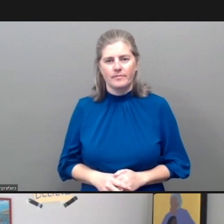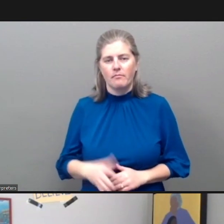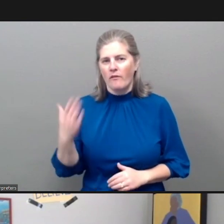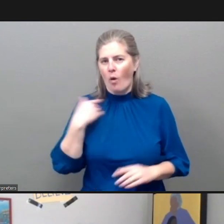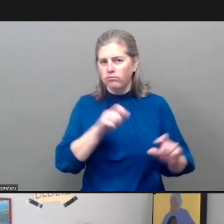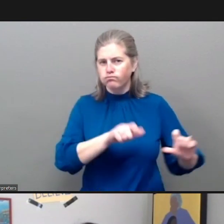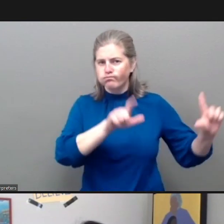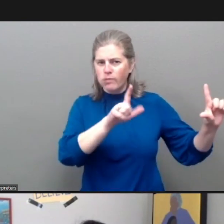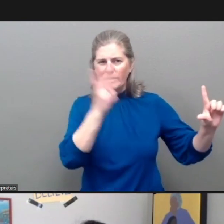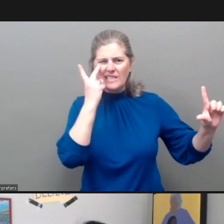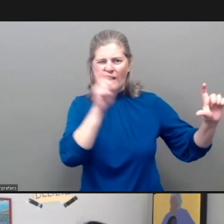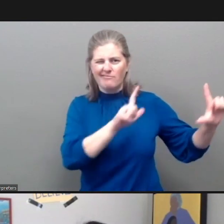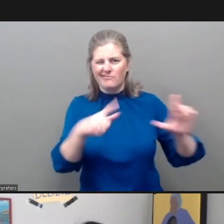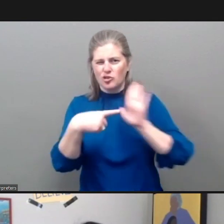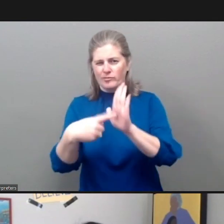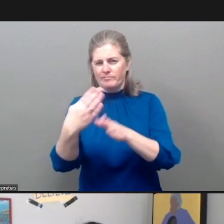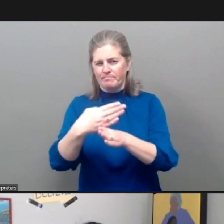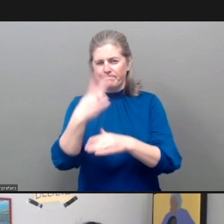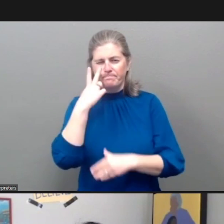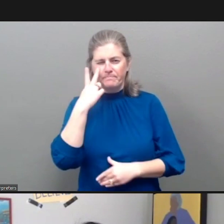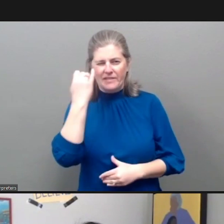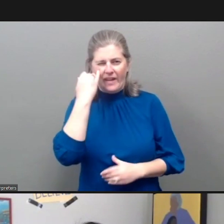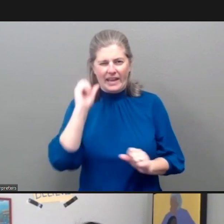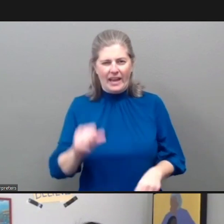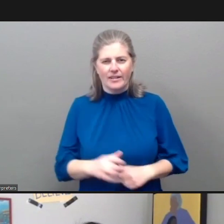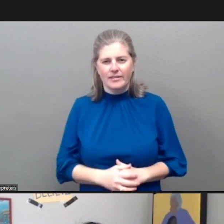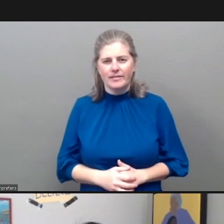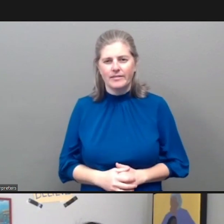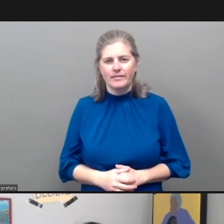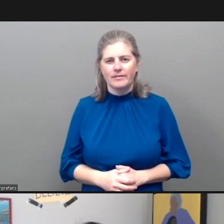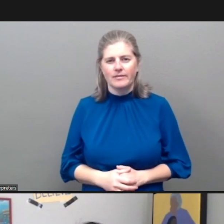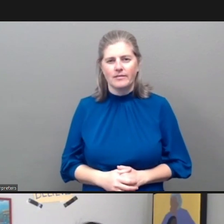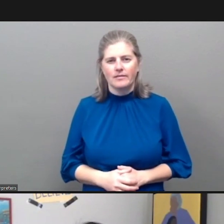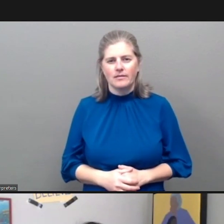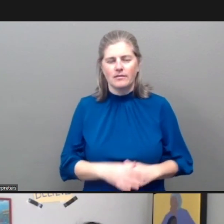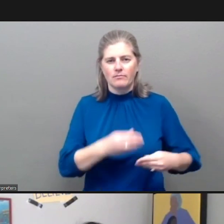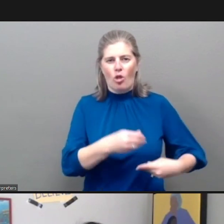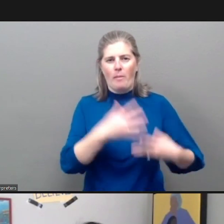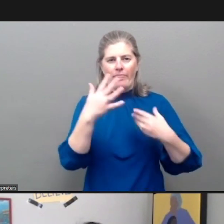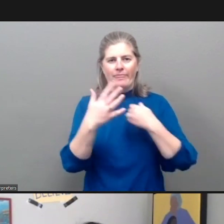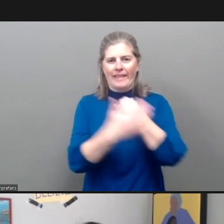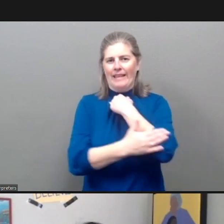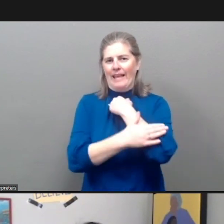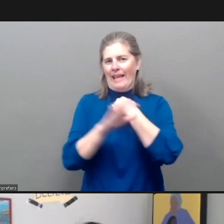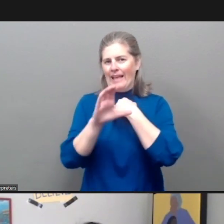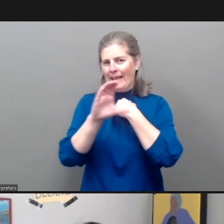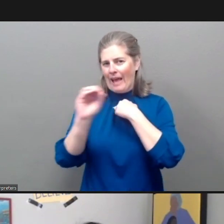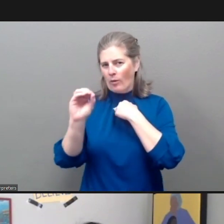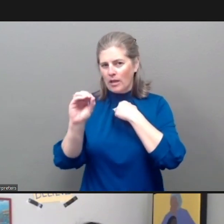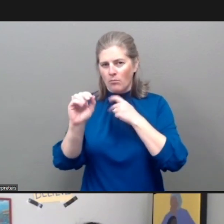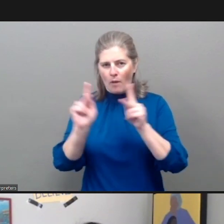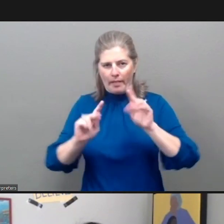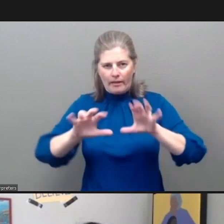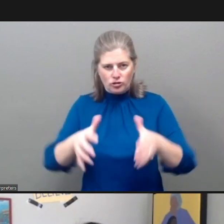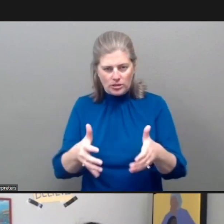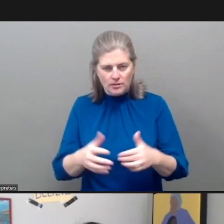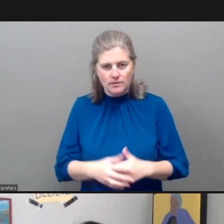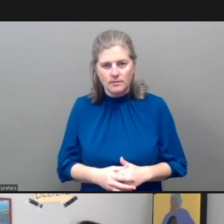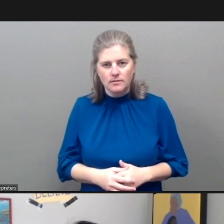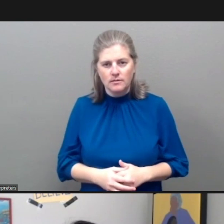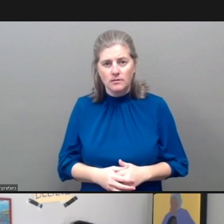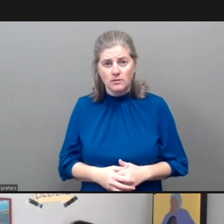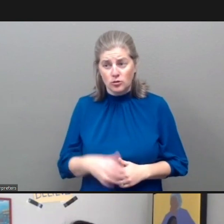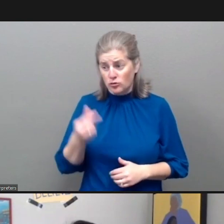earlier. Let me just get your county population because I've got it there. So Grant,